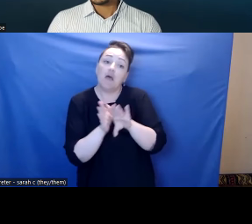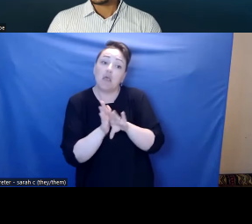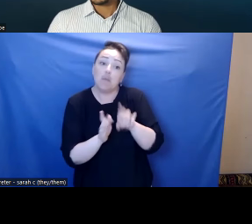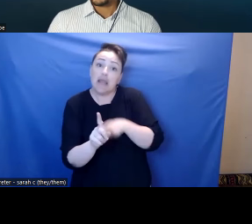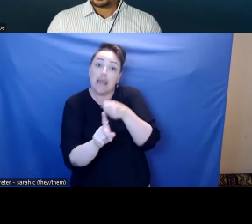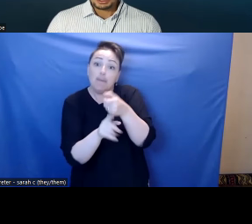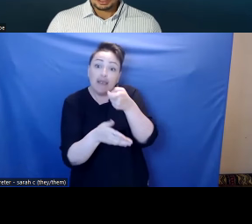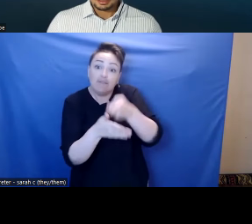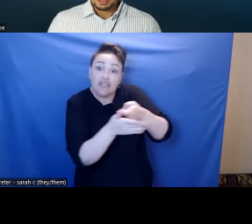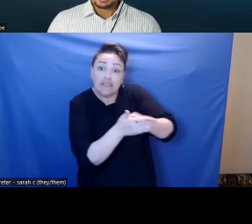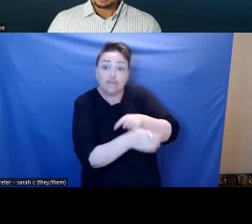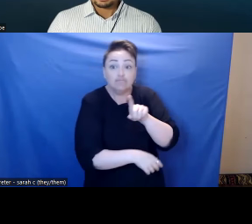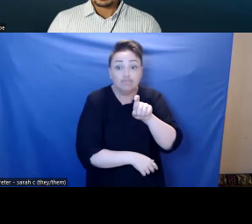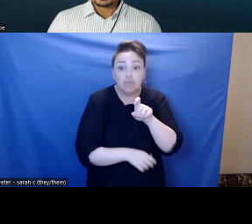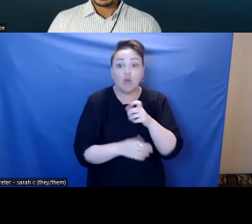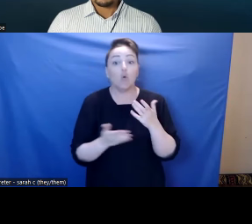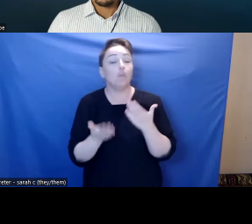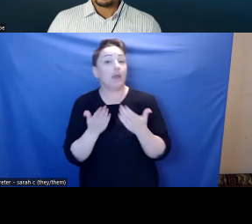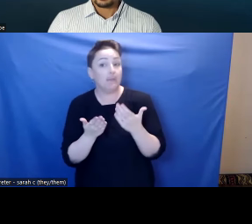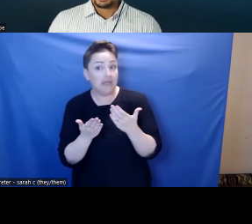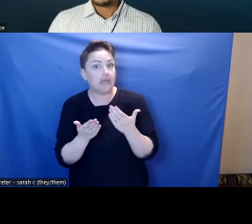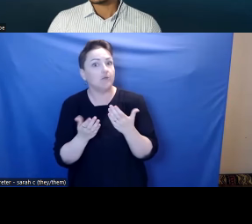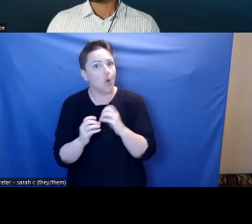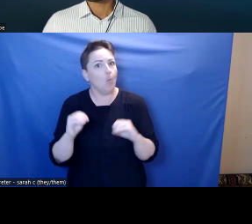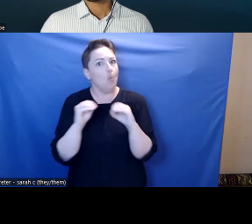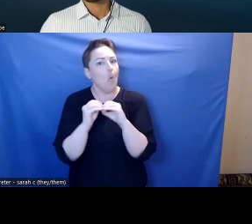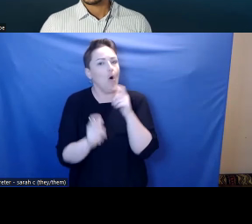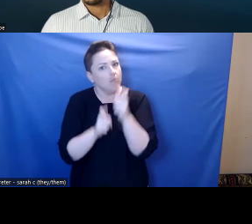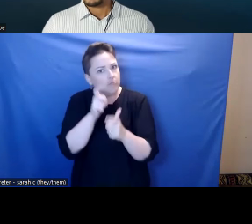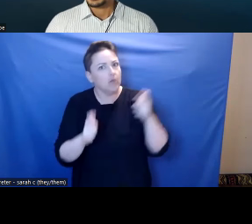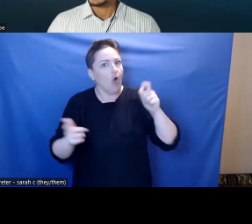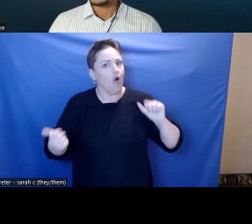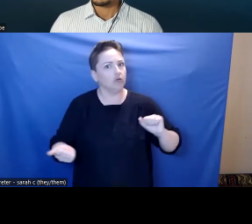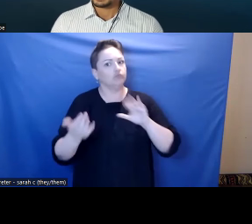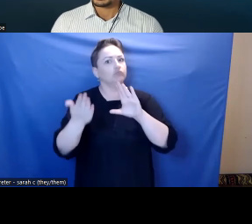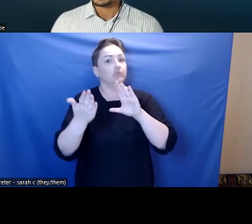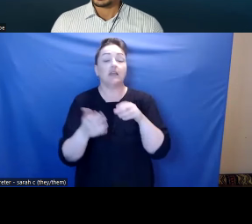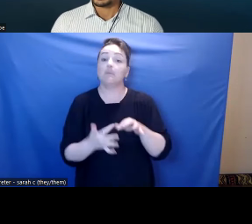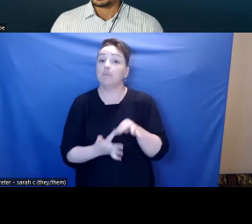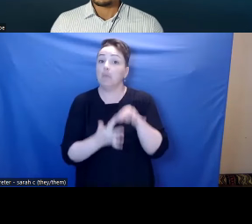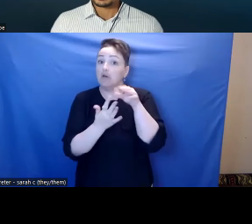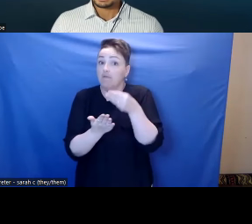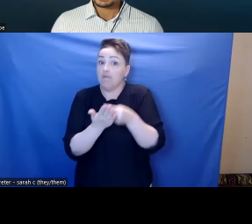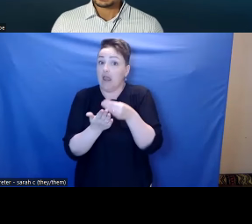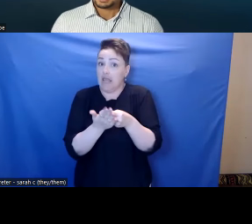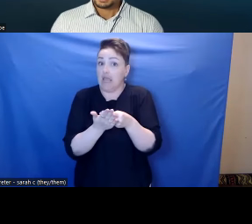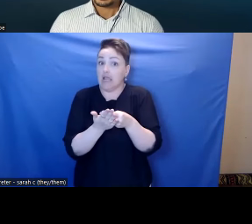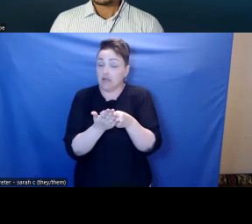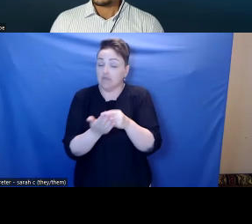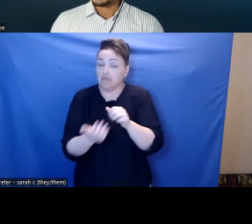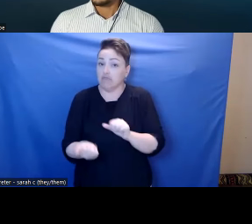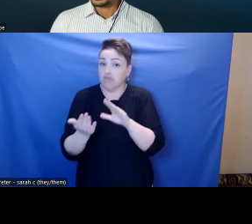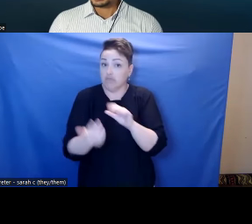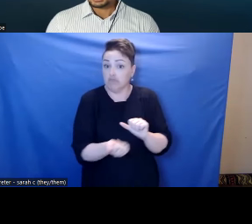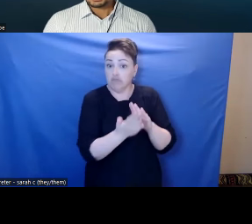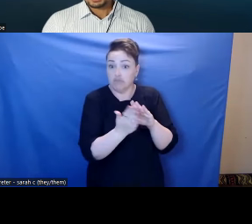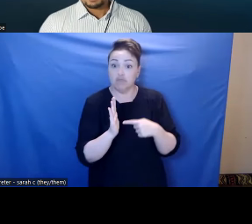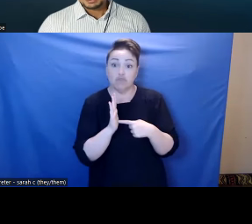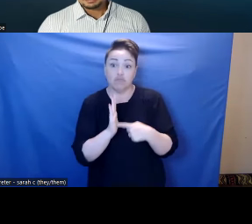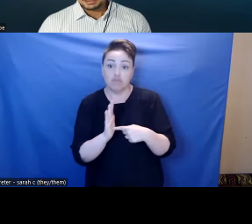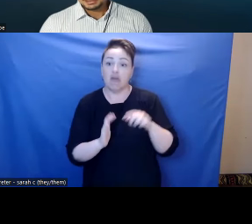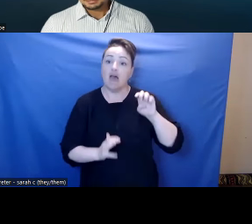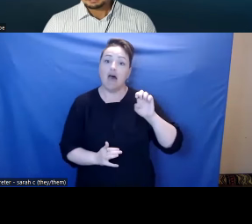perhaps you need to go larger than that and look to see if you have any special funding mechanisms in place like EIFDs to fund